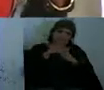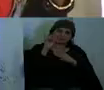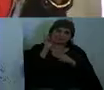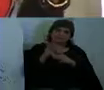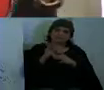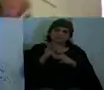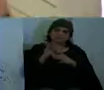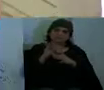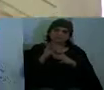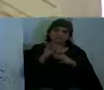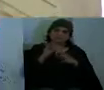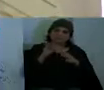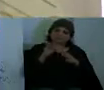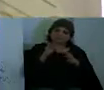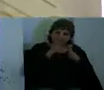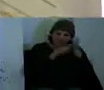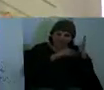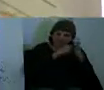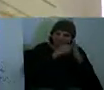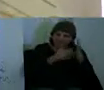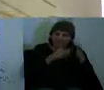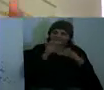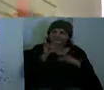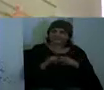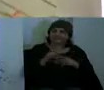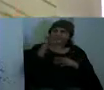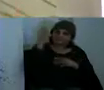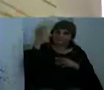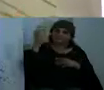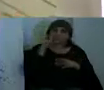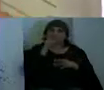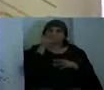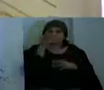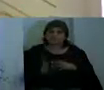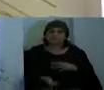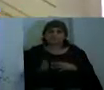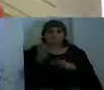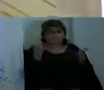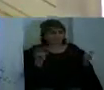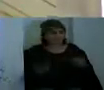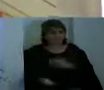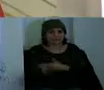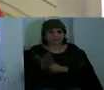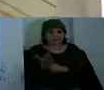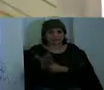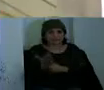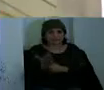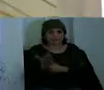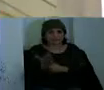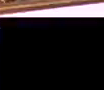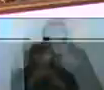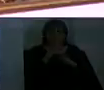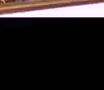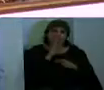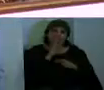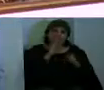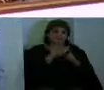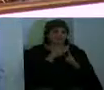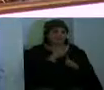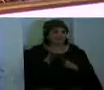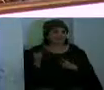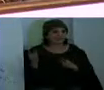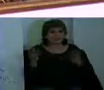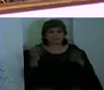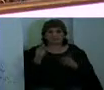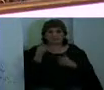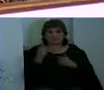chart. That's him. That's who he is. And this morning, when I speak to you, I want